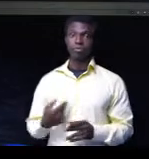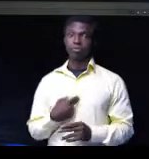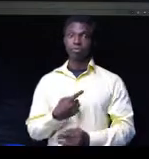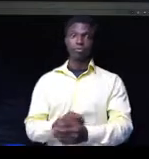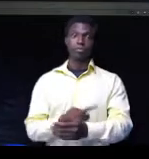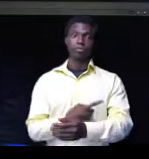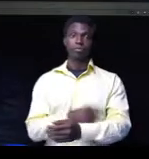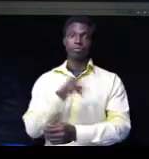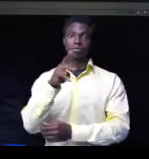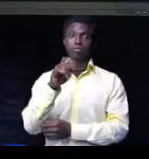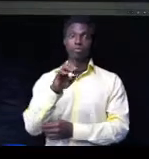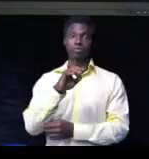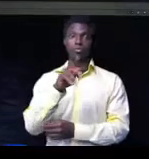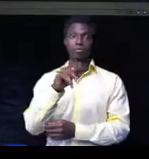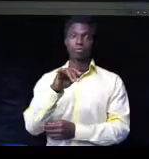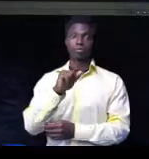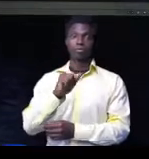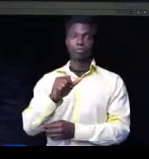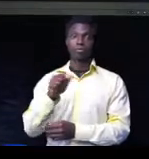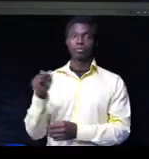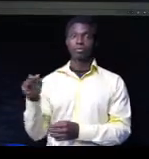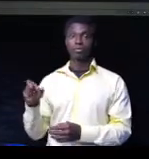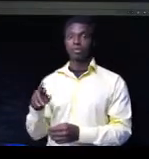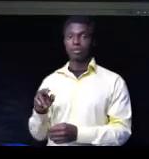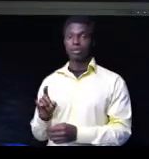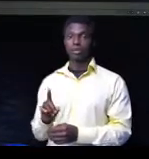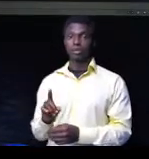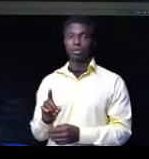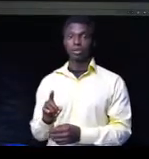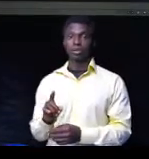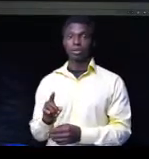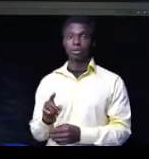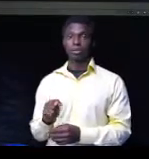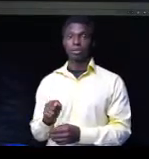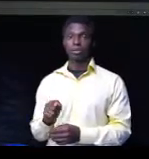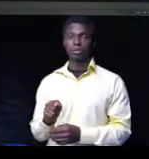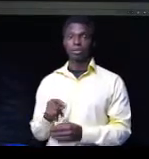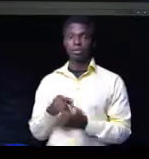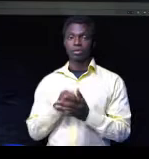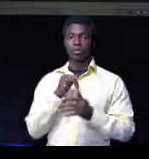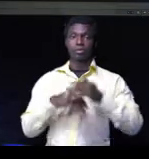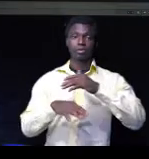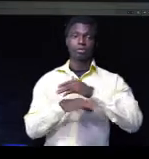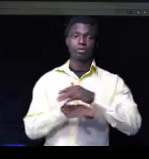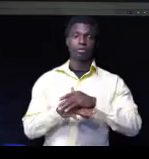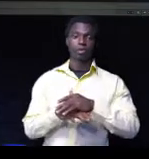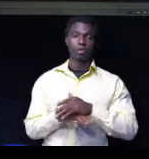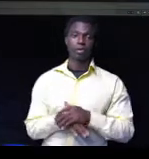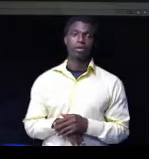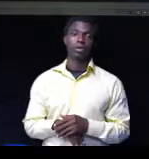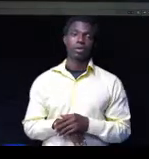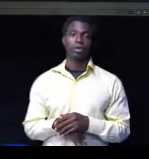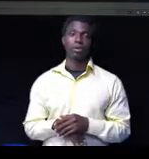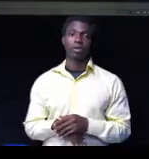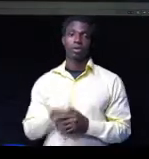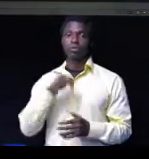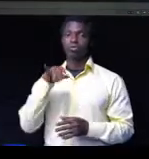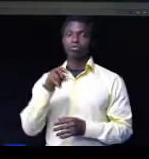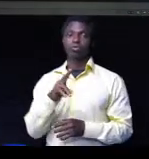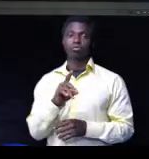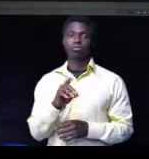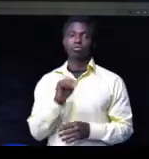So let's discuss martial arts because judo is under martial arts.